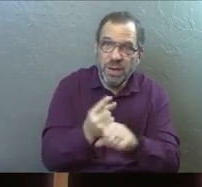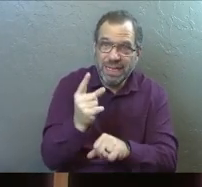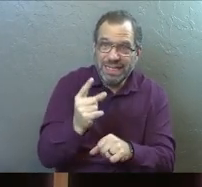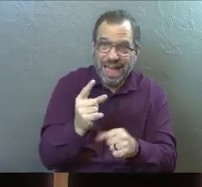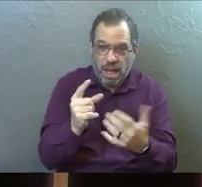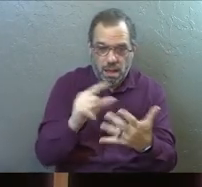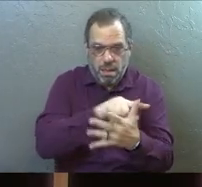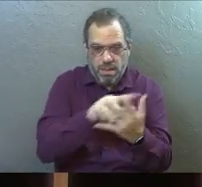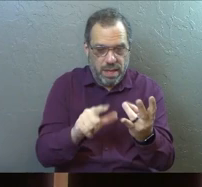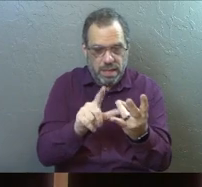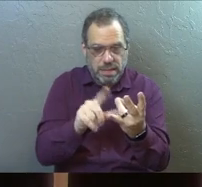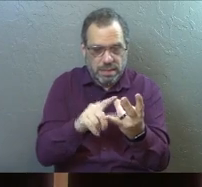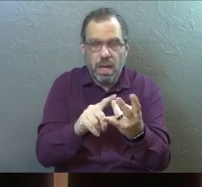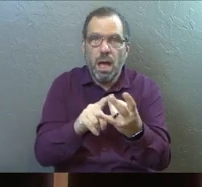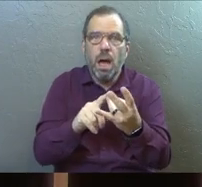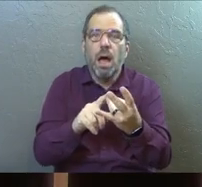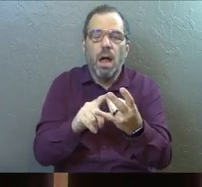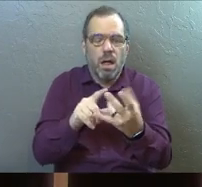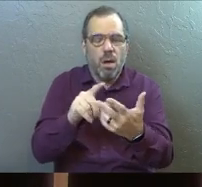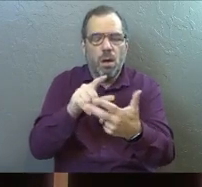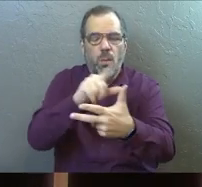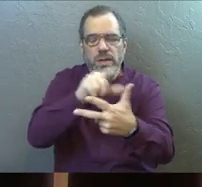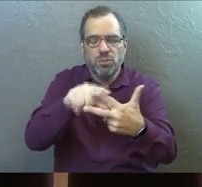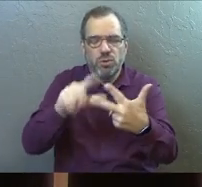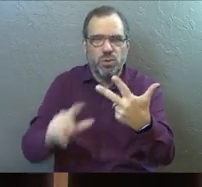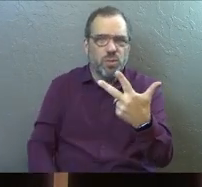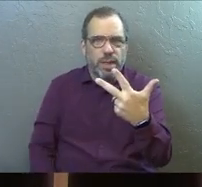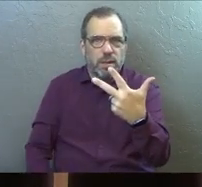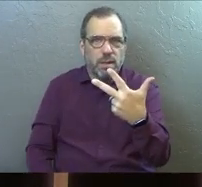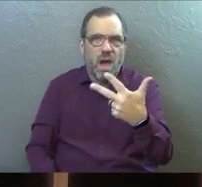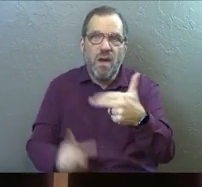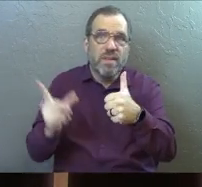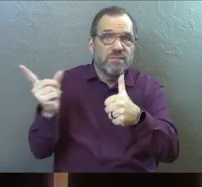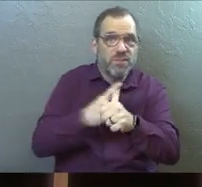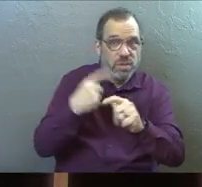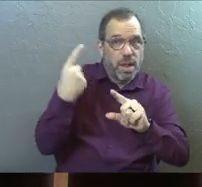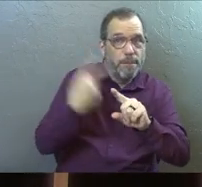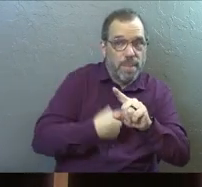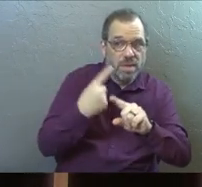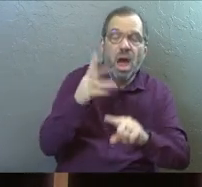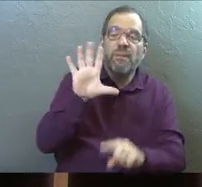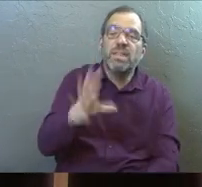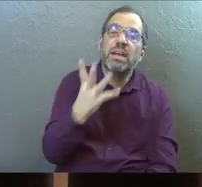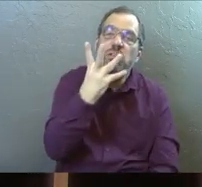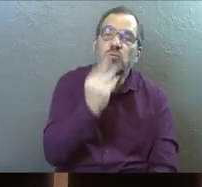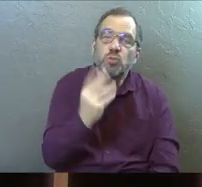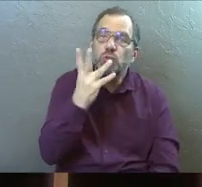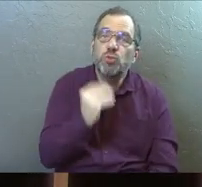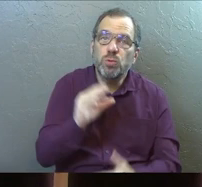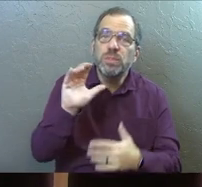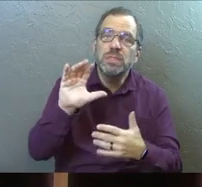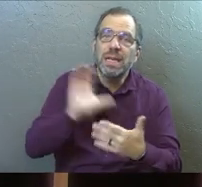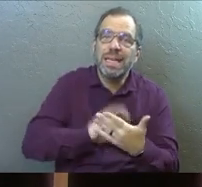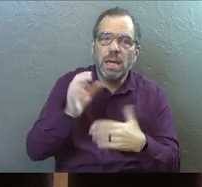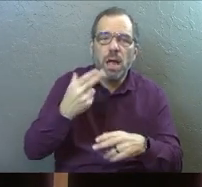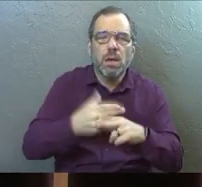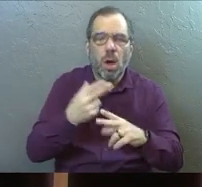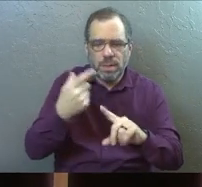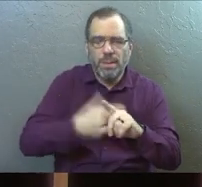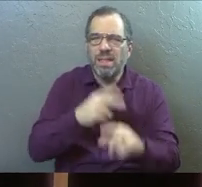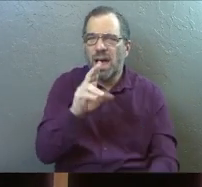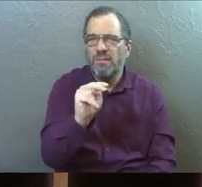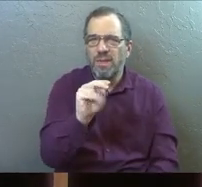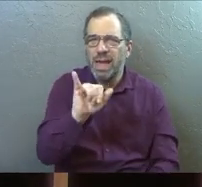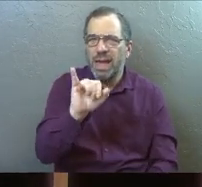this particular feast, actually the first three, are right in the first month of the Jewish calendar. This is called the month of Nisan, is